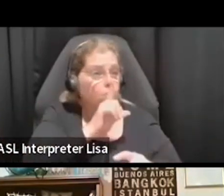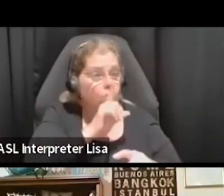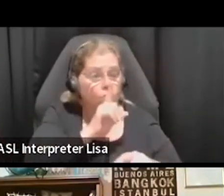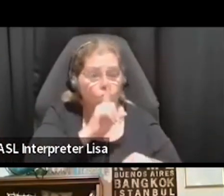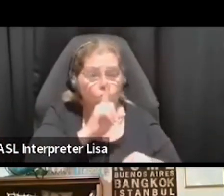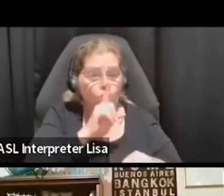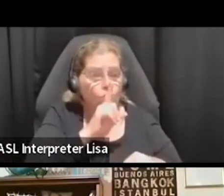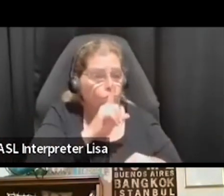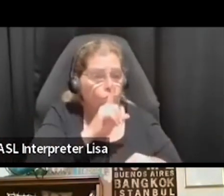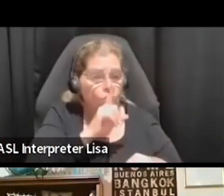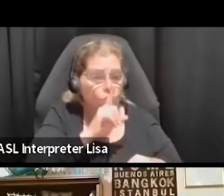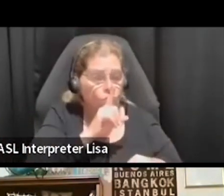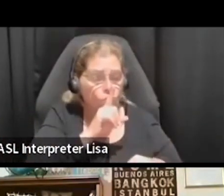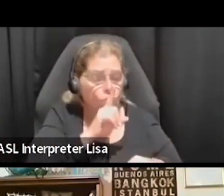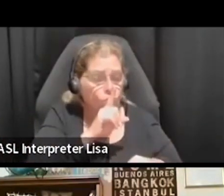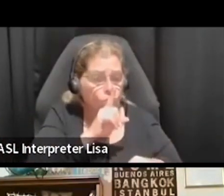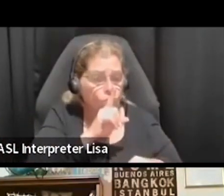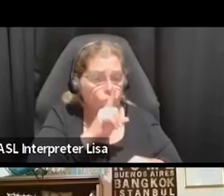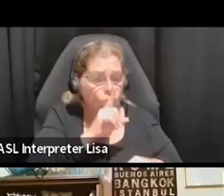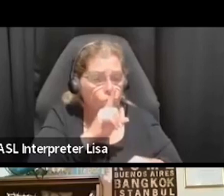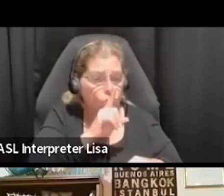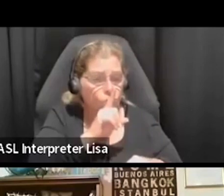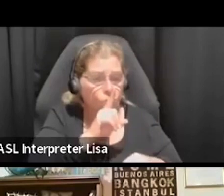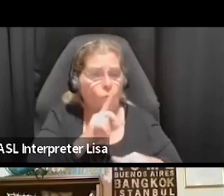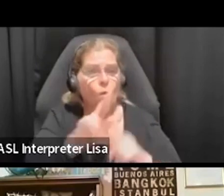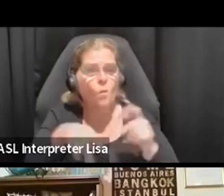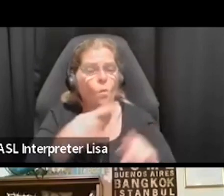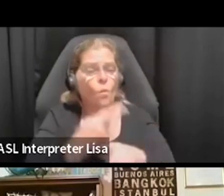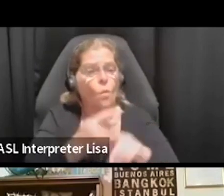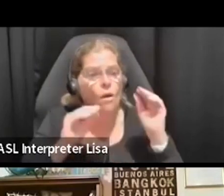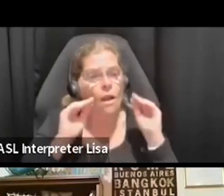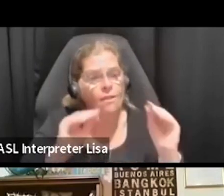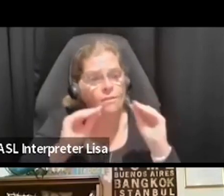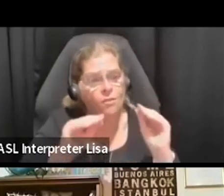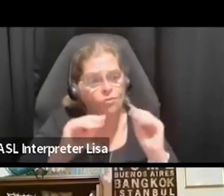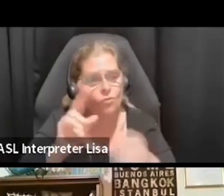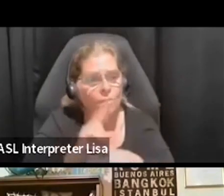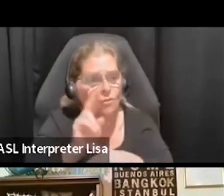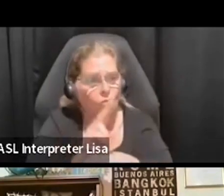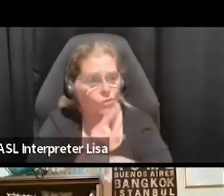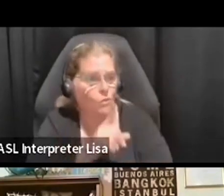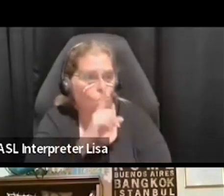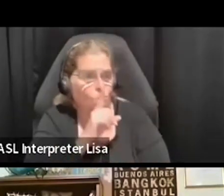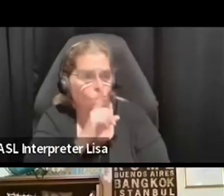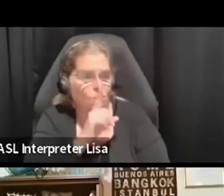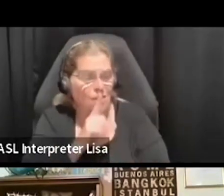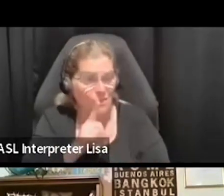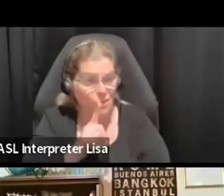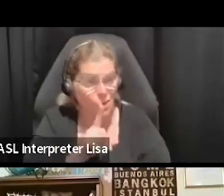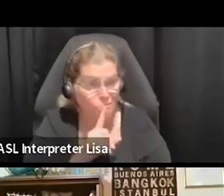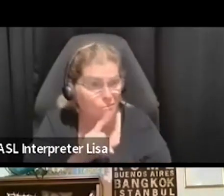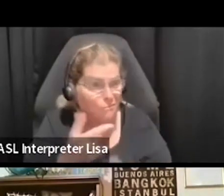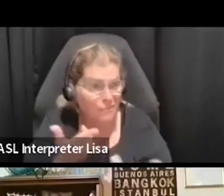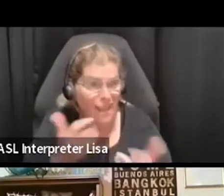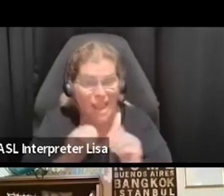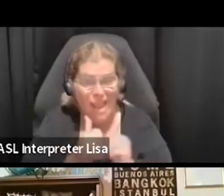what methods of instruction are being used. So I don't know how to answer